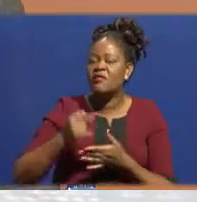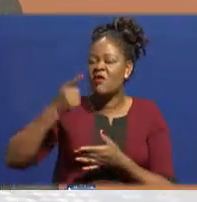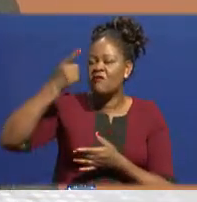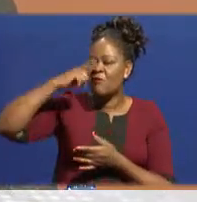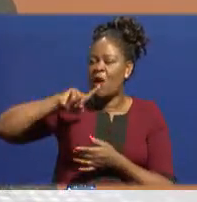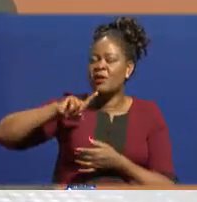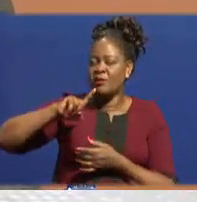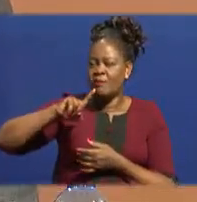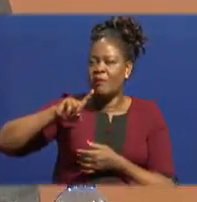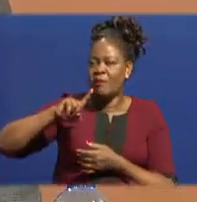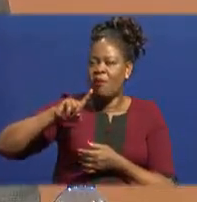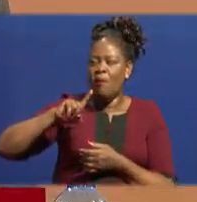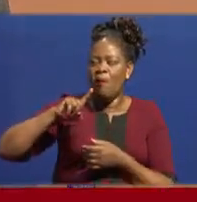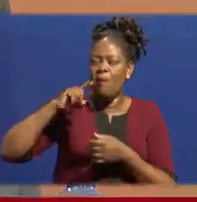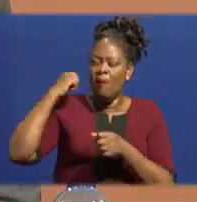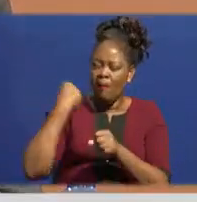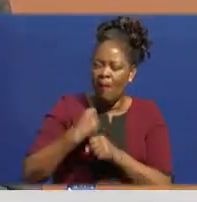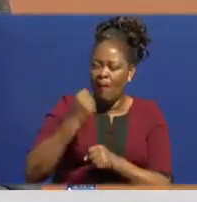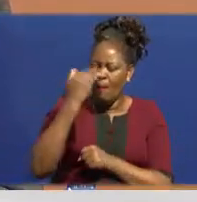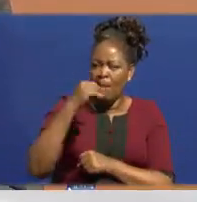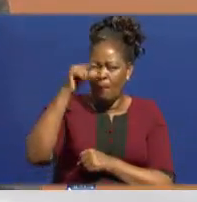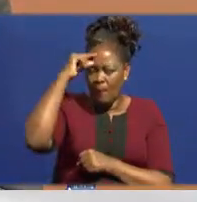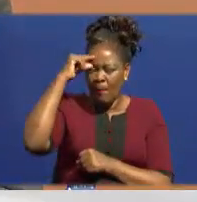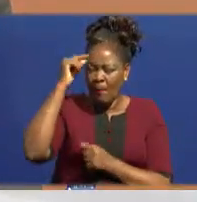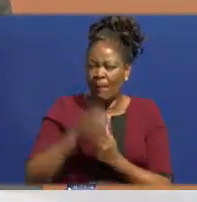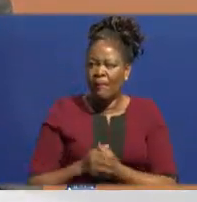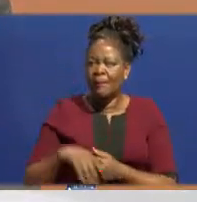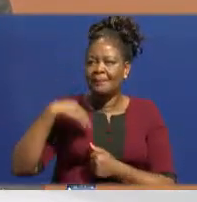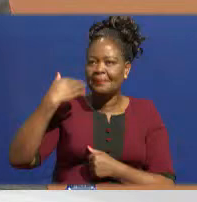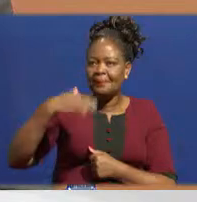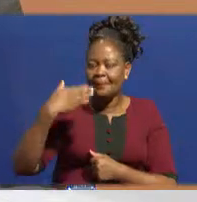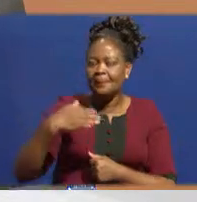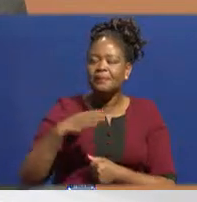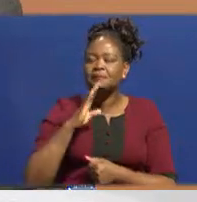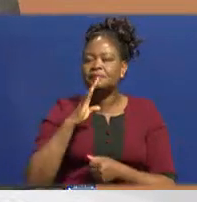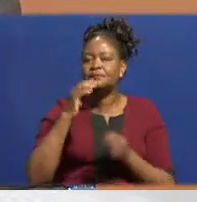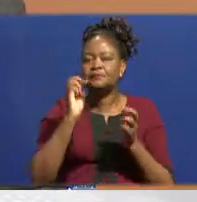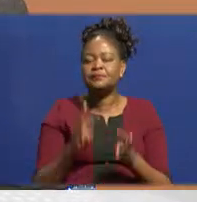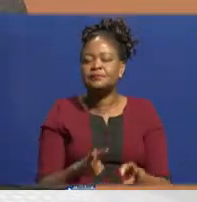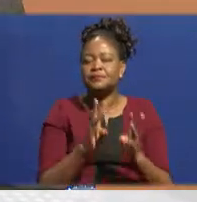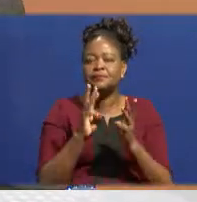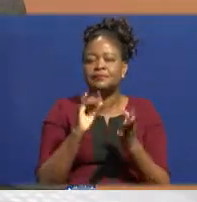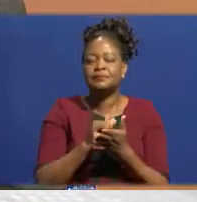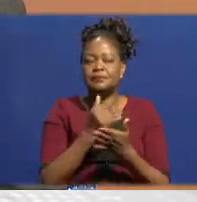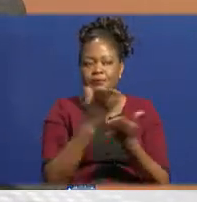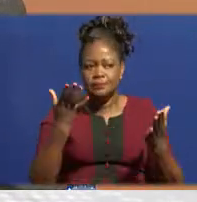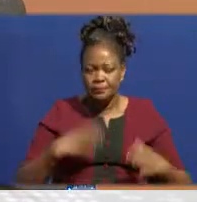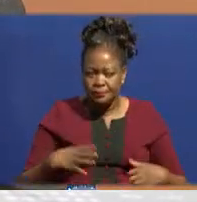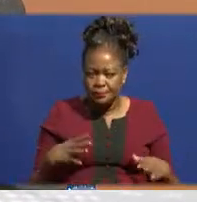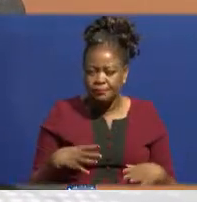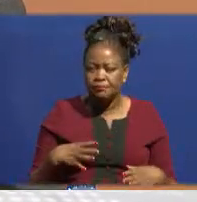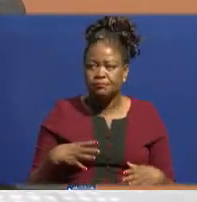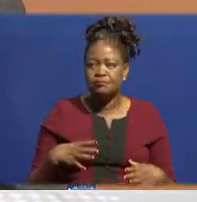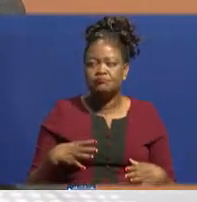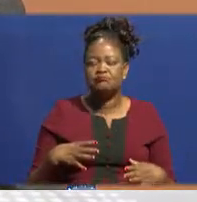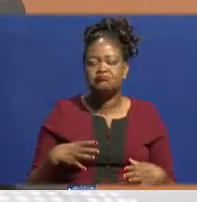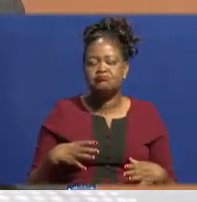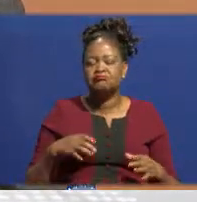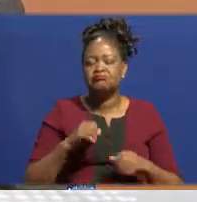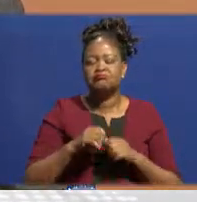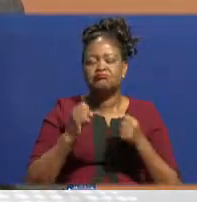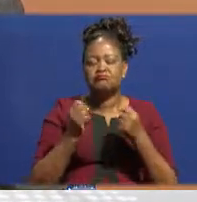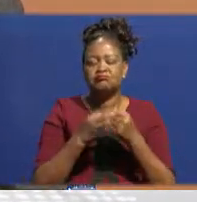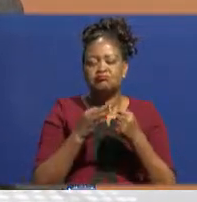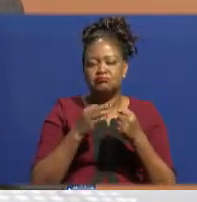that one made by government, there'll always be a way these people who've been cut off, the 18,000 bars, they